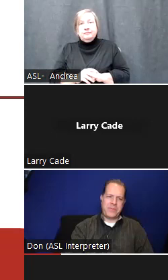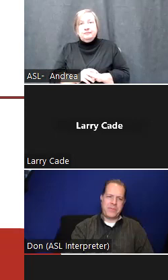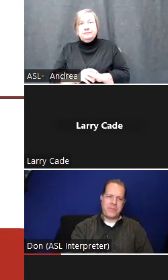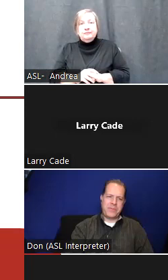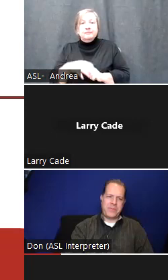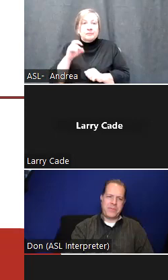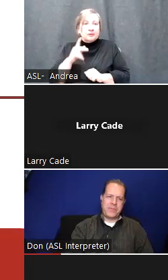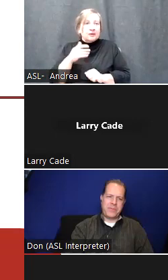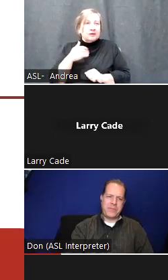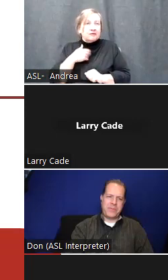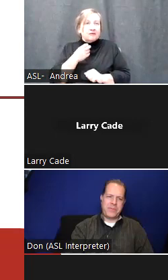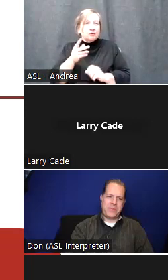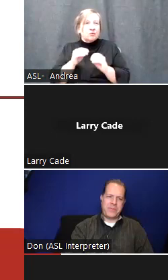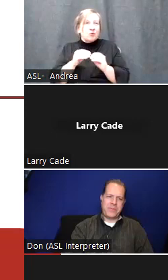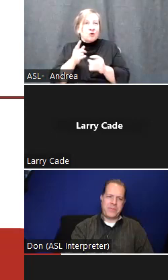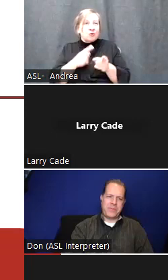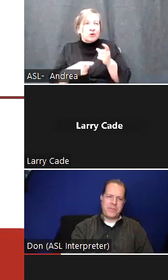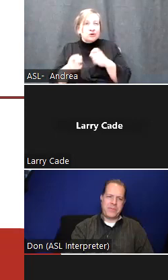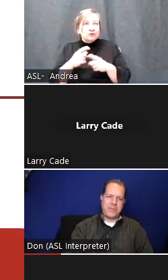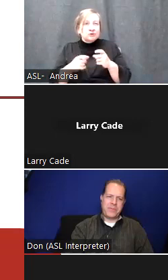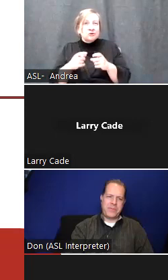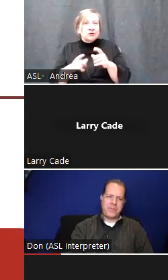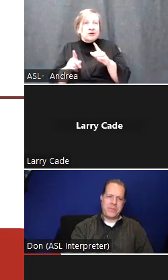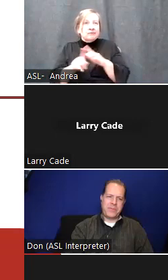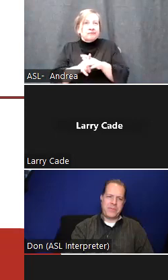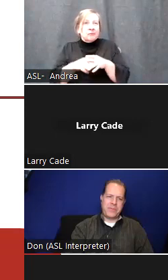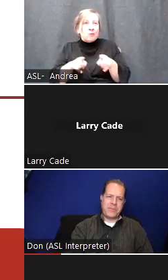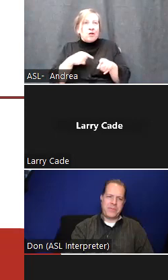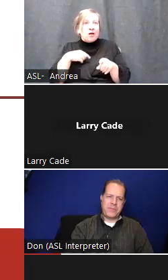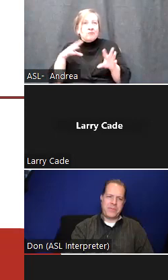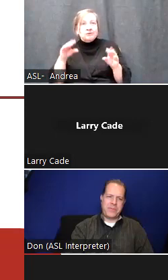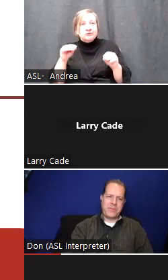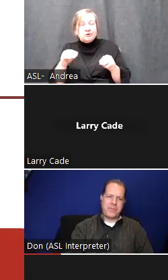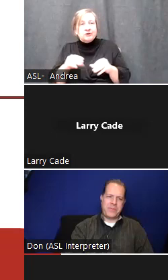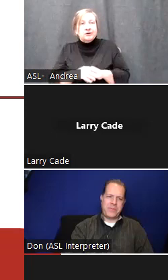Okay, we've got a couple more questions that have come in while I was talking.